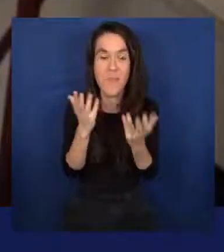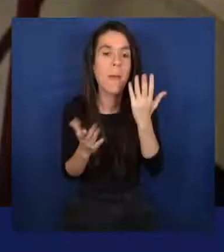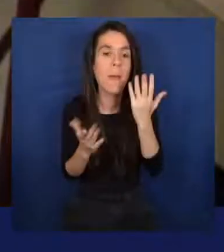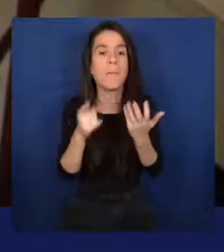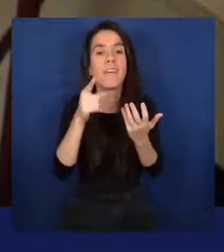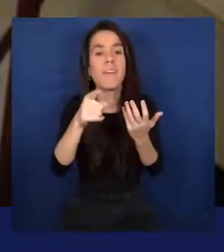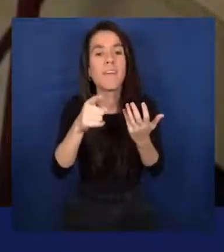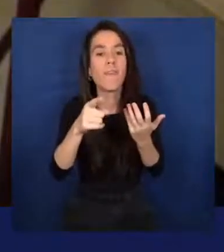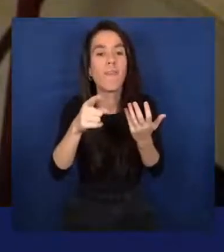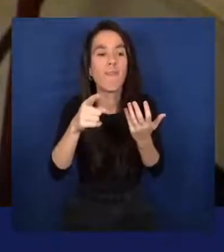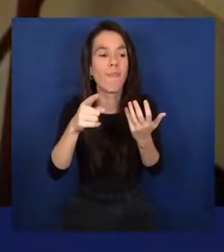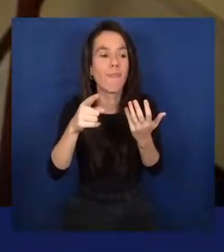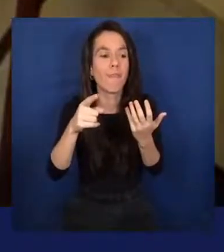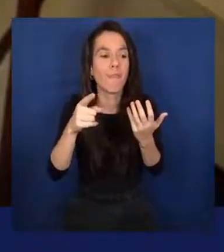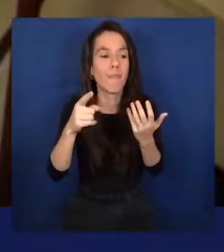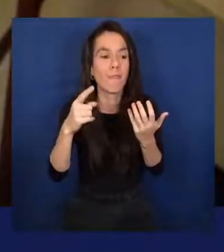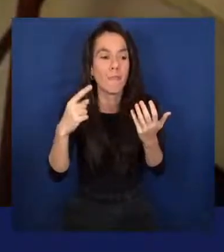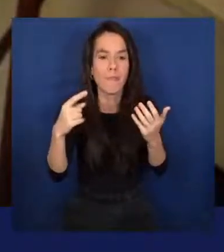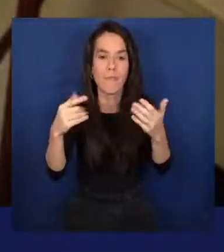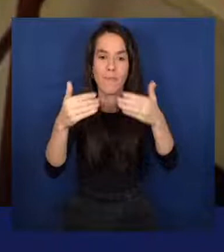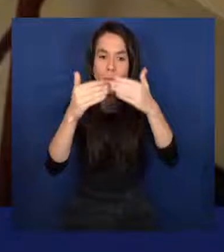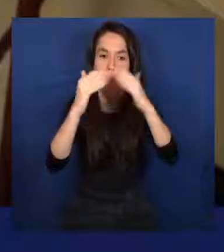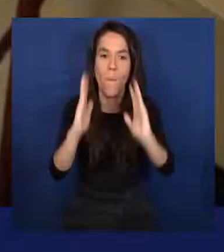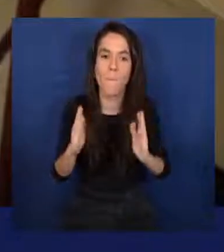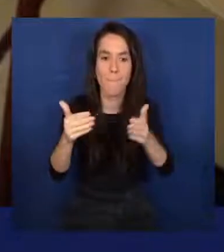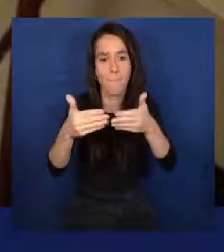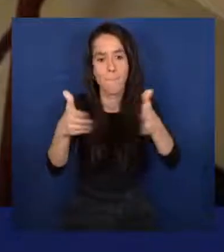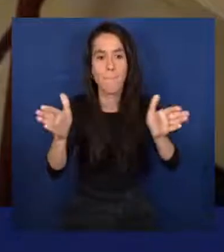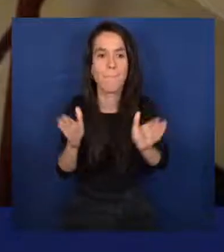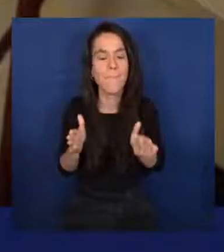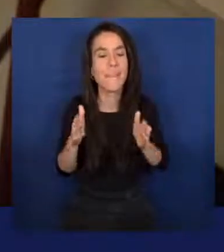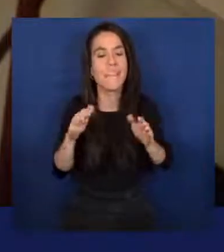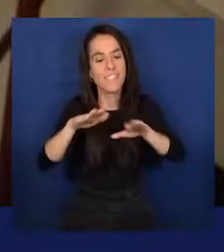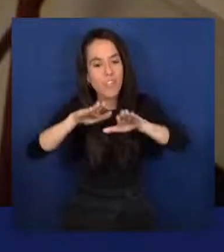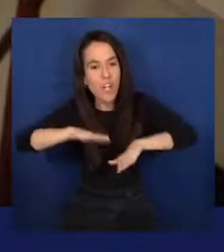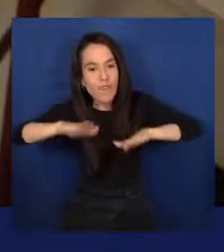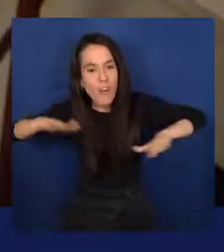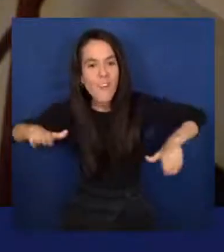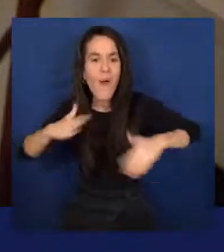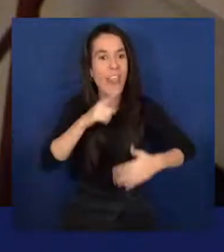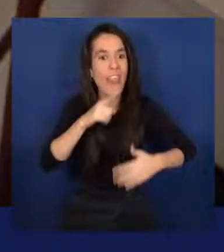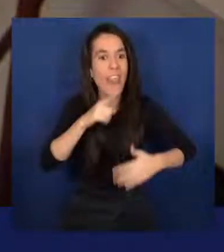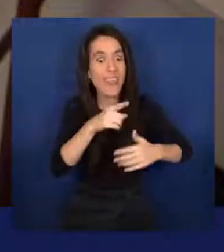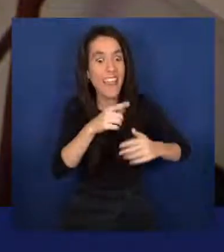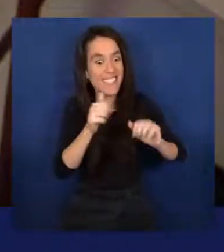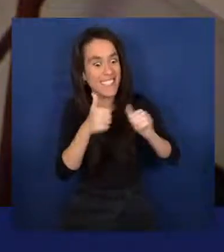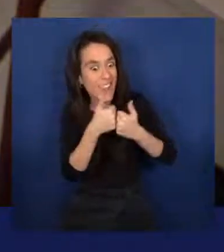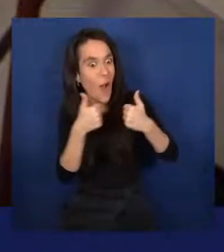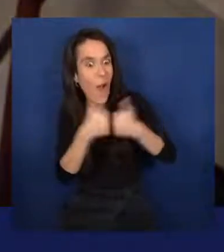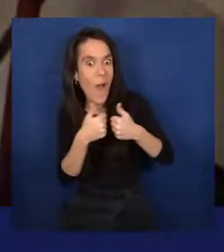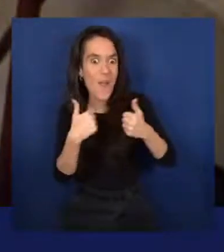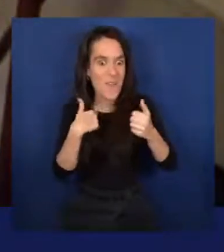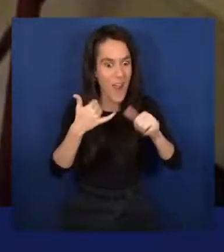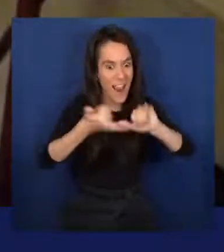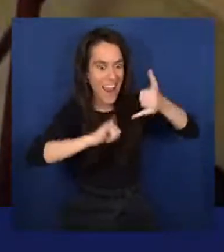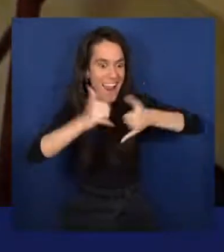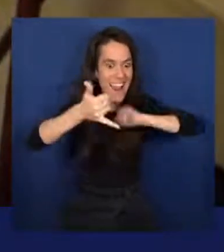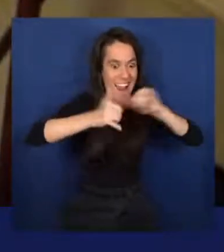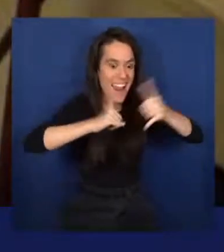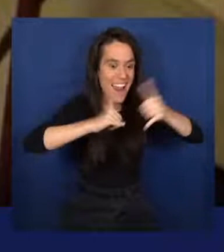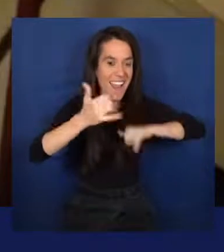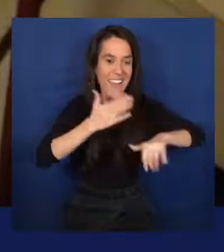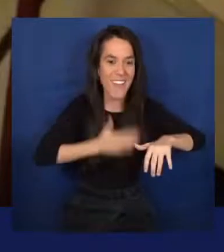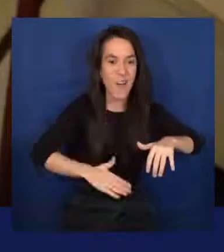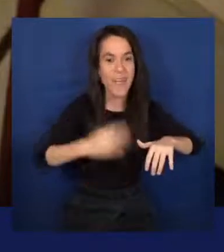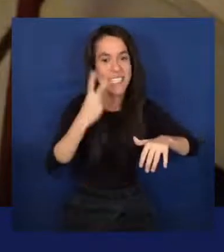they want a specific kind of toys, right? And you cannot keep up with all their main